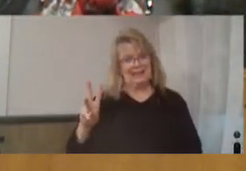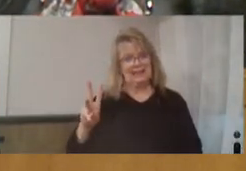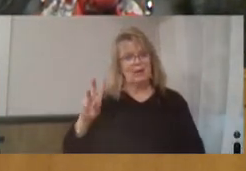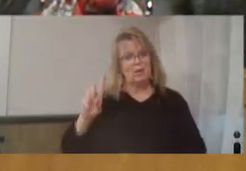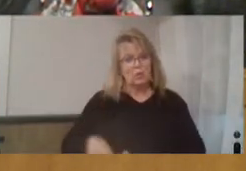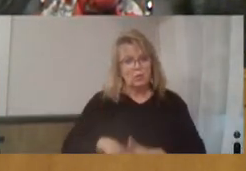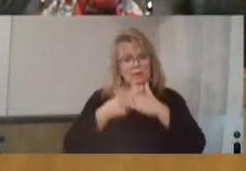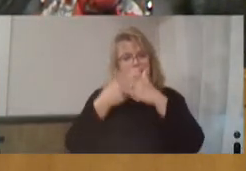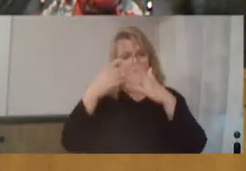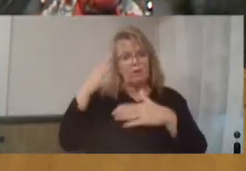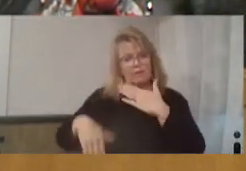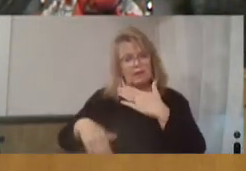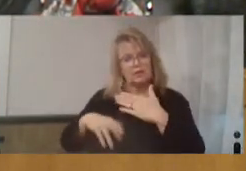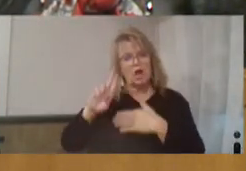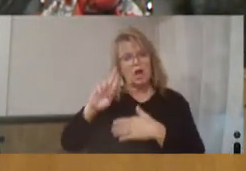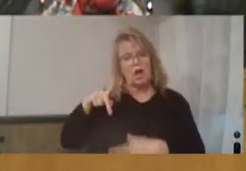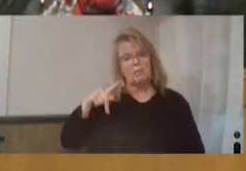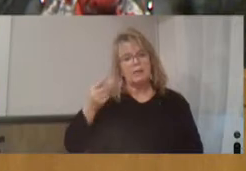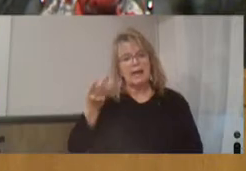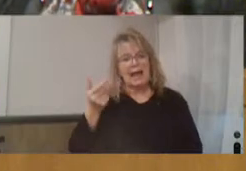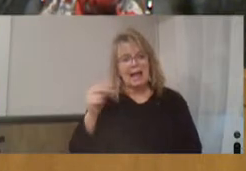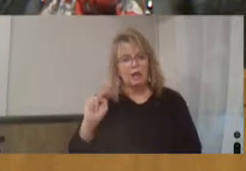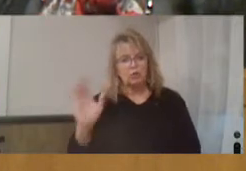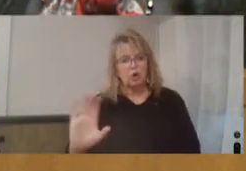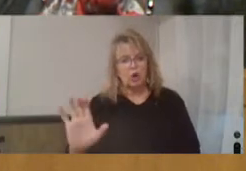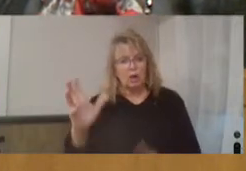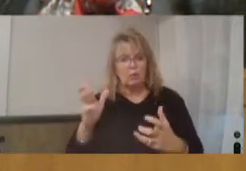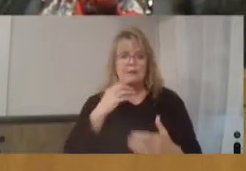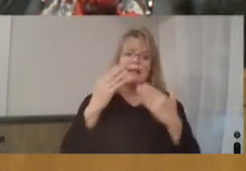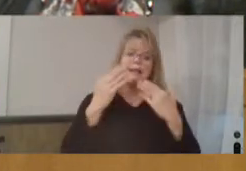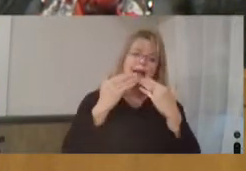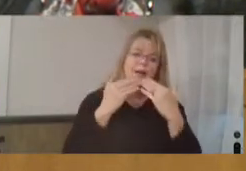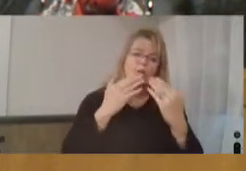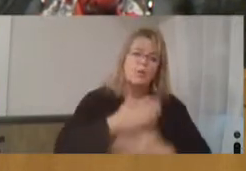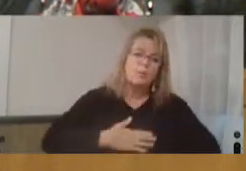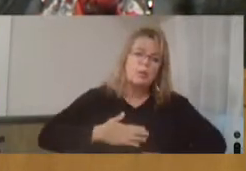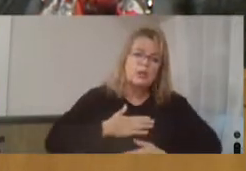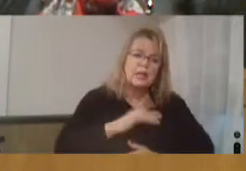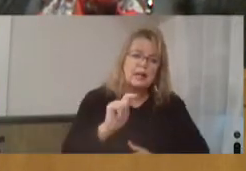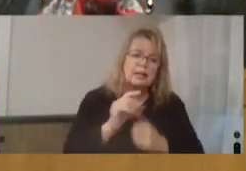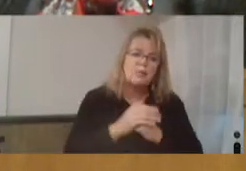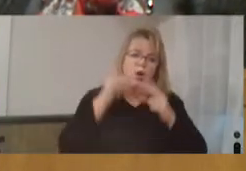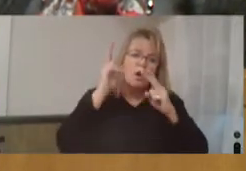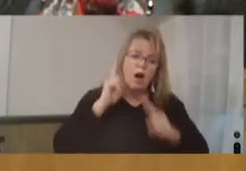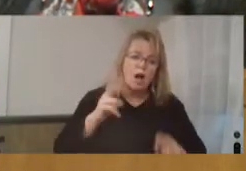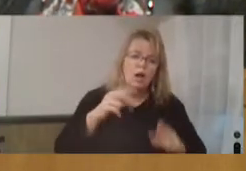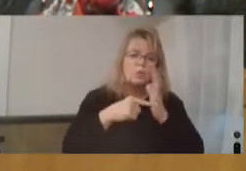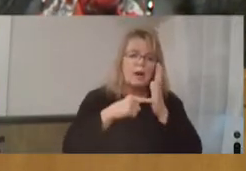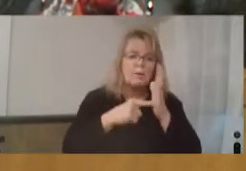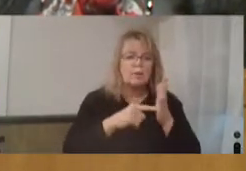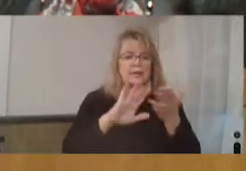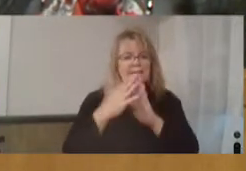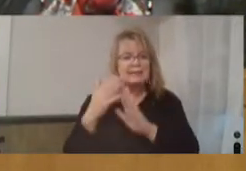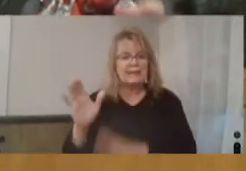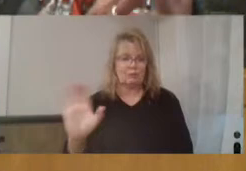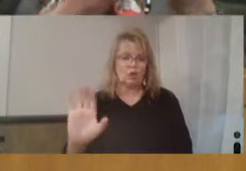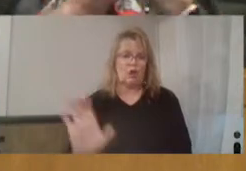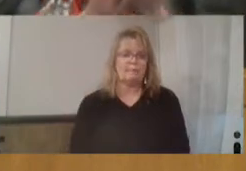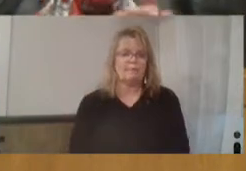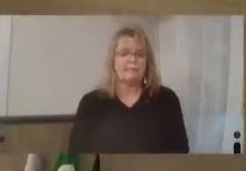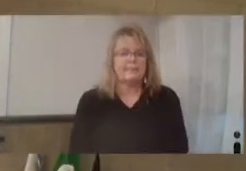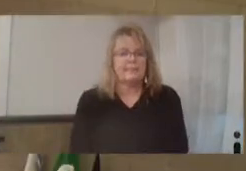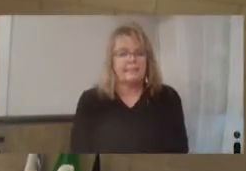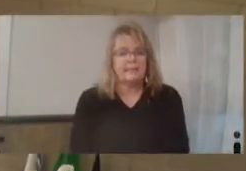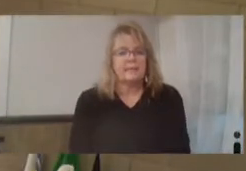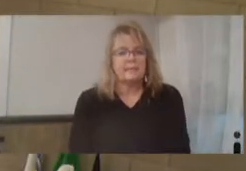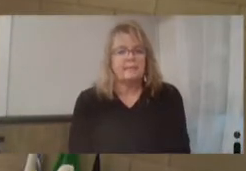finish in Uptown Charlotte. Just again, wanted to say thank you. We appreciate it, and we're honored to represent the city of Charlotte.